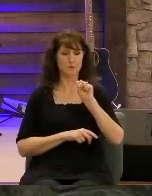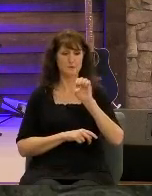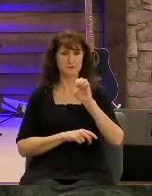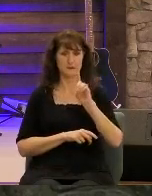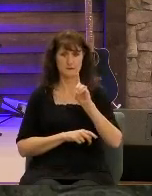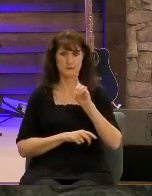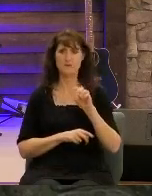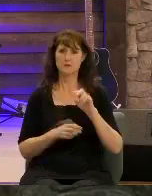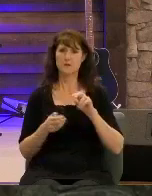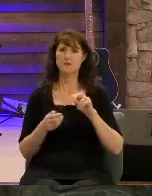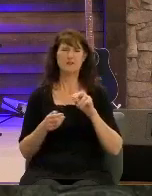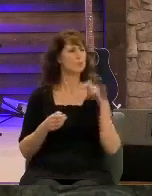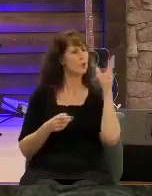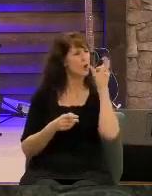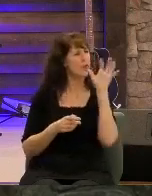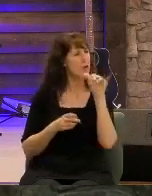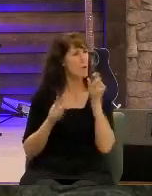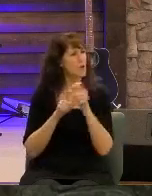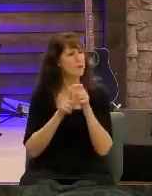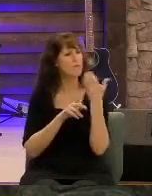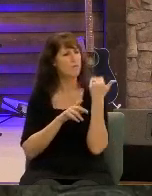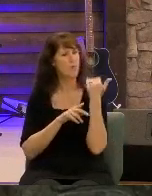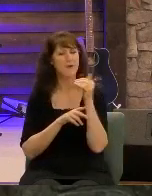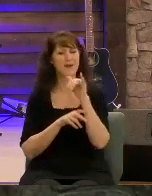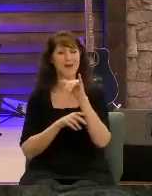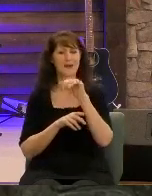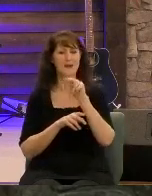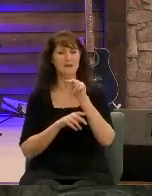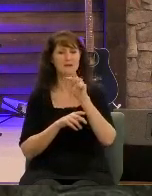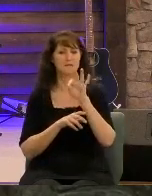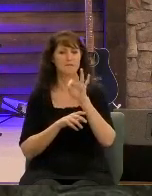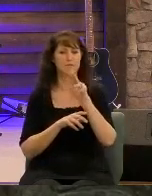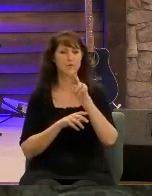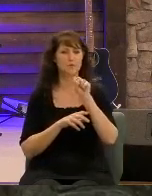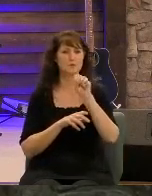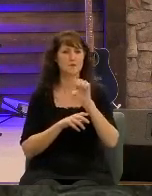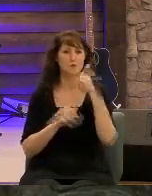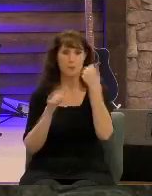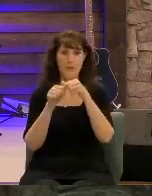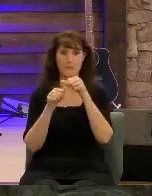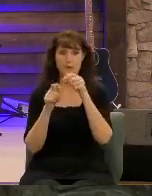Anybody heard that word recently? Huh? Anybody remember that word recently?